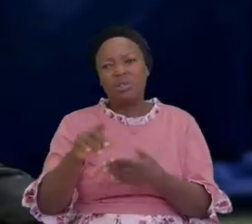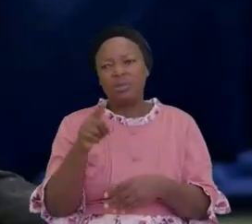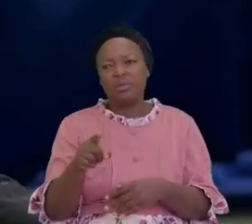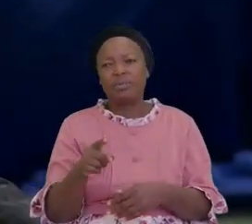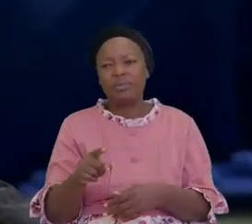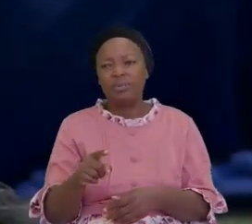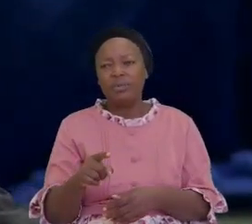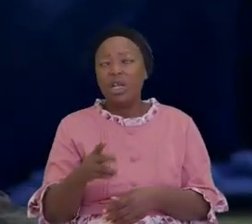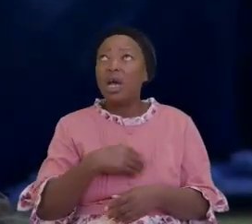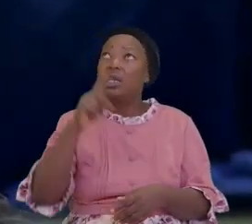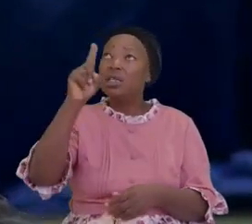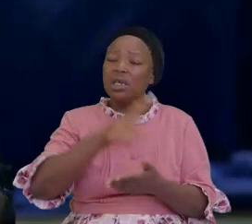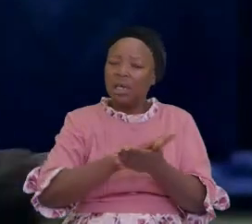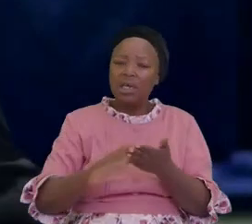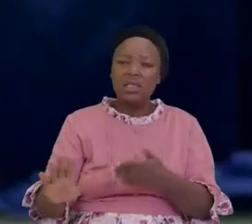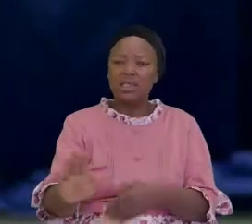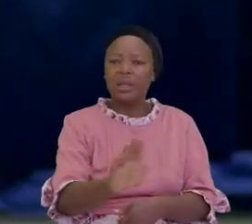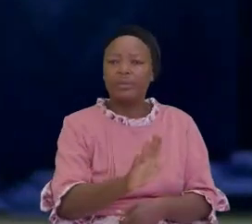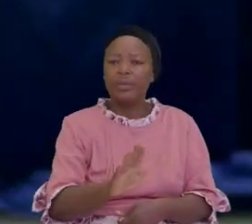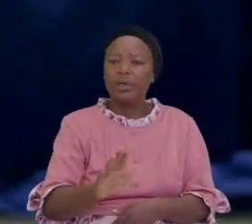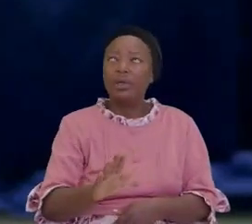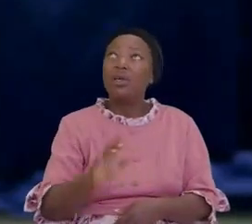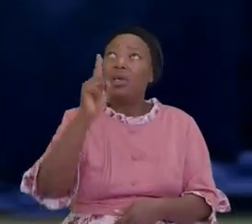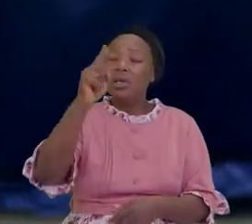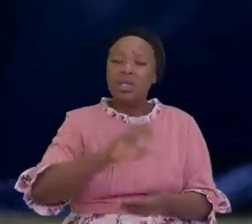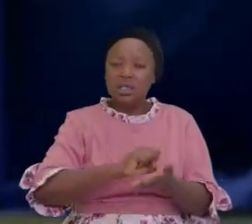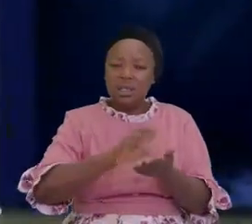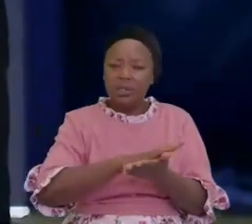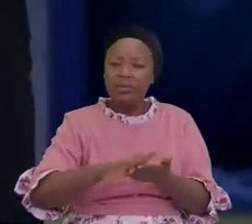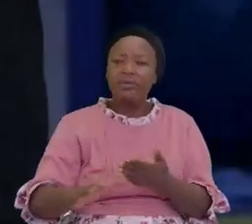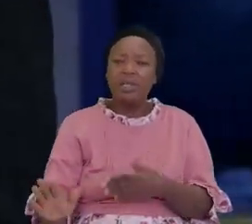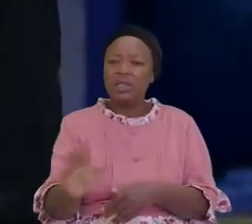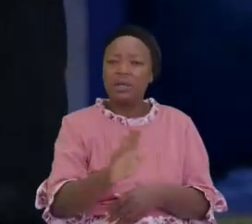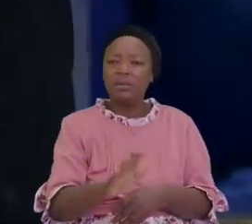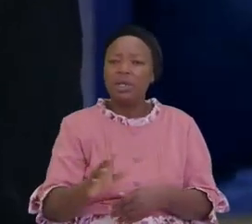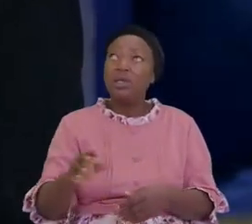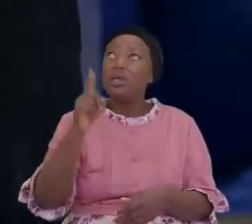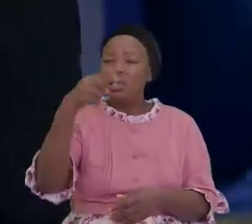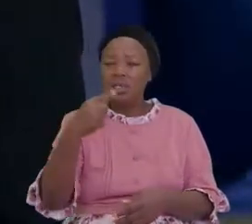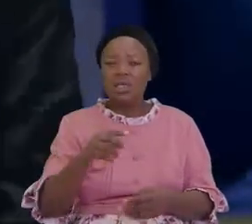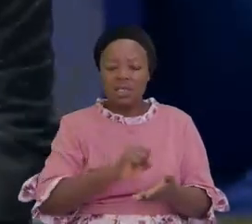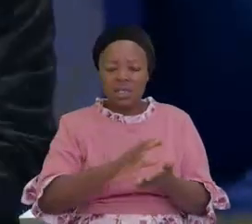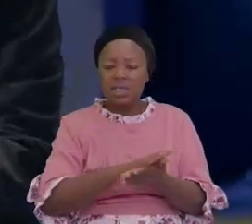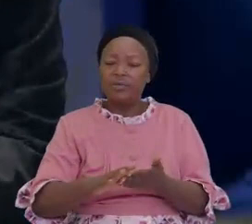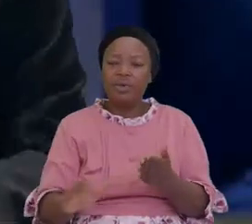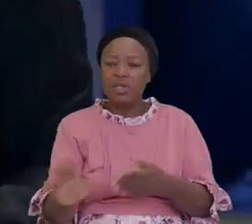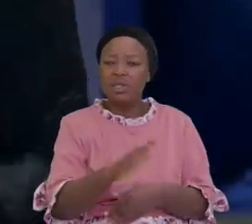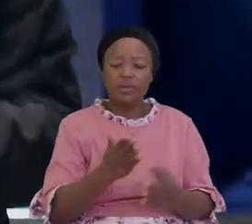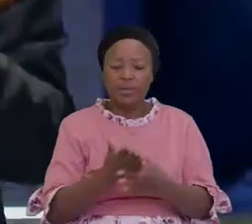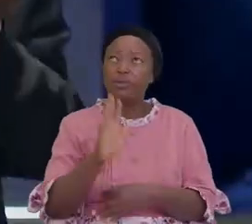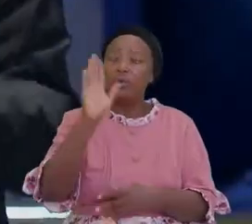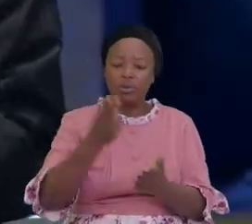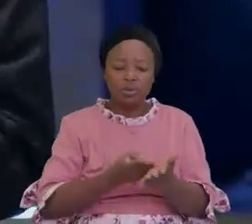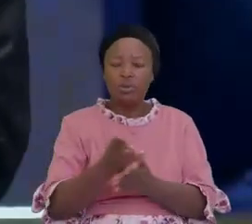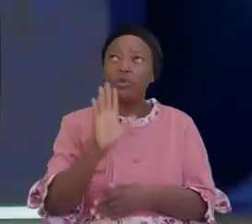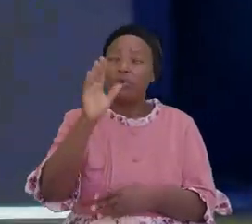And he cleansed them. He sanctified them. He said, sanctify them through thy truth. Thy